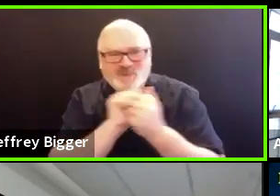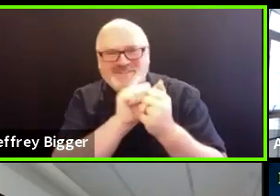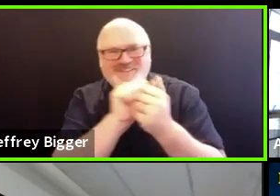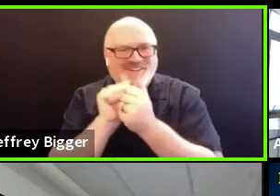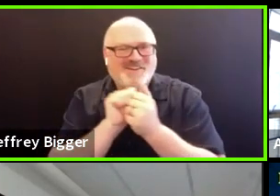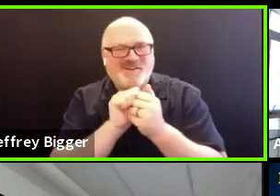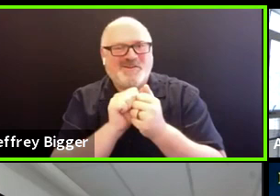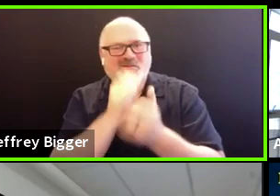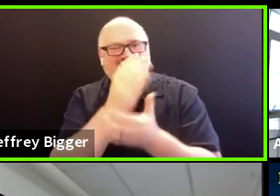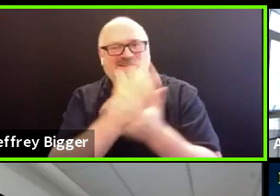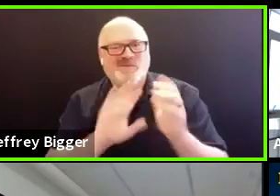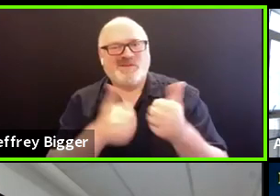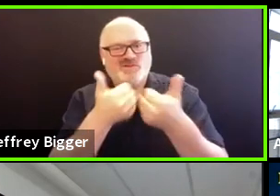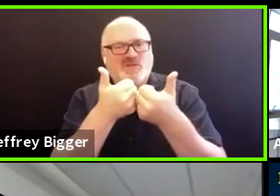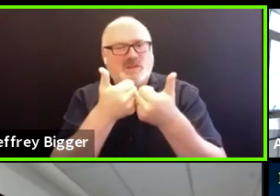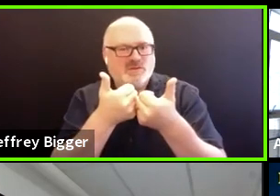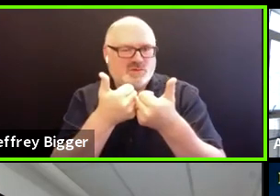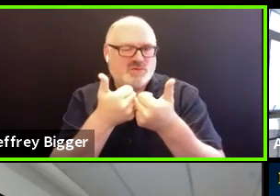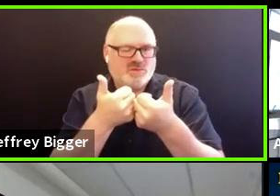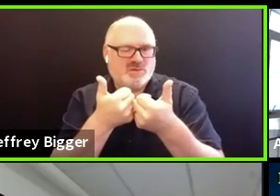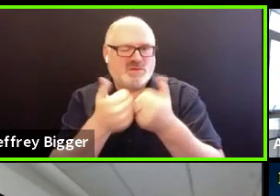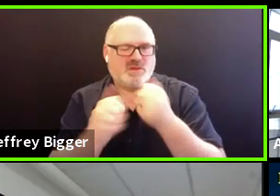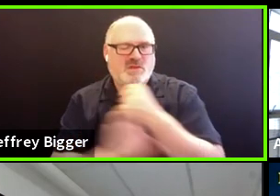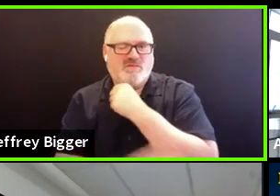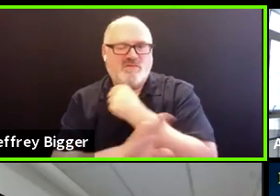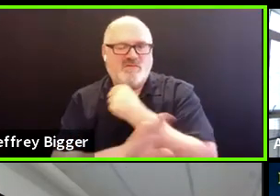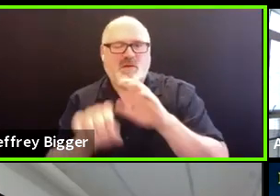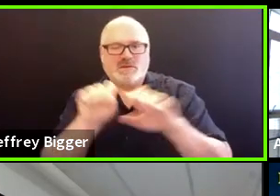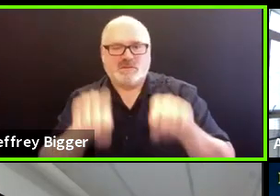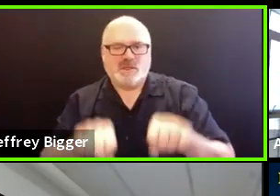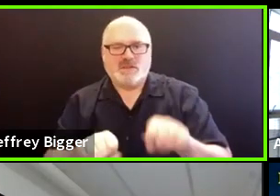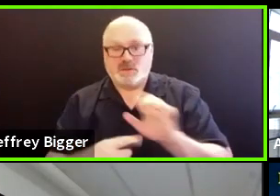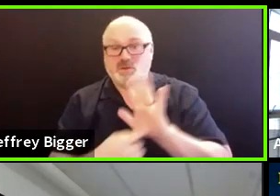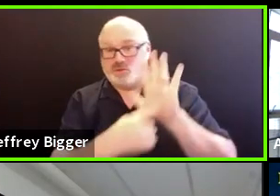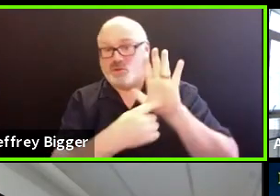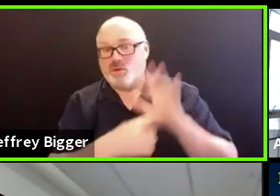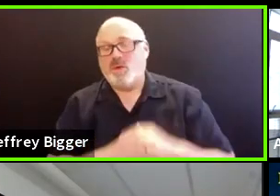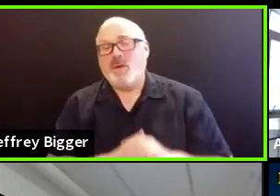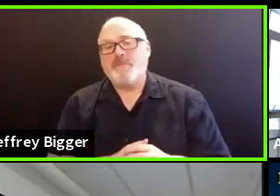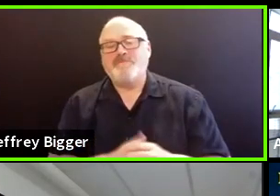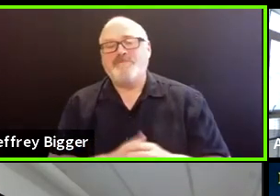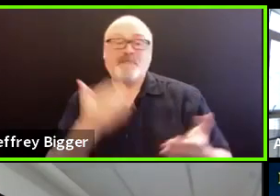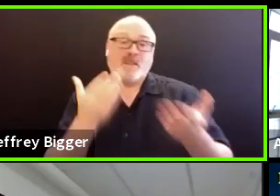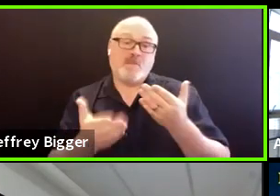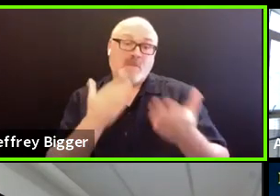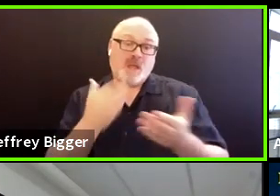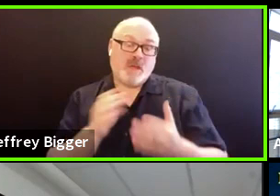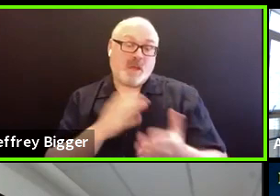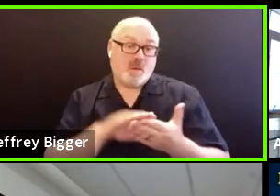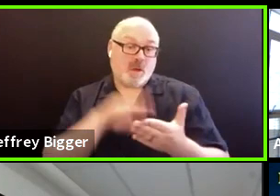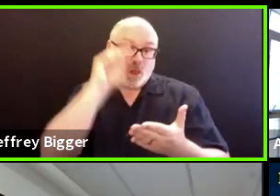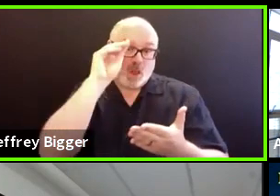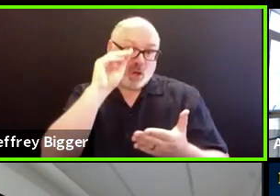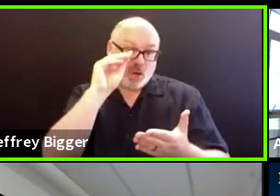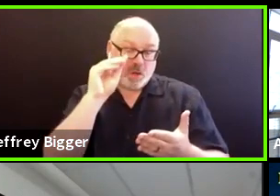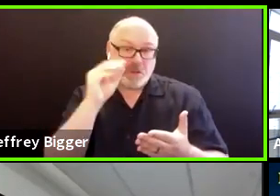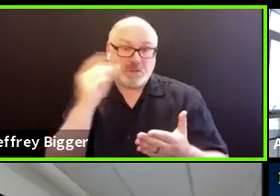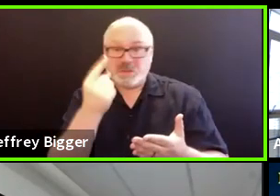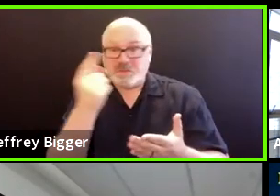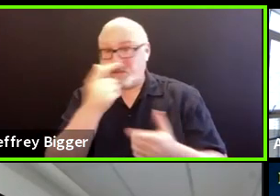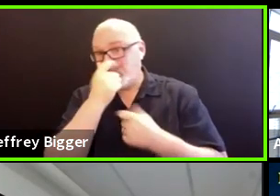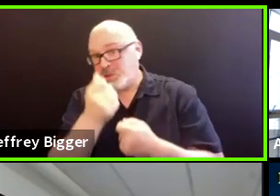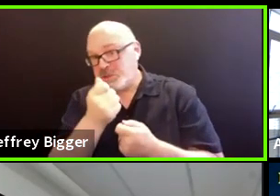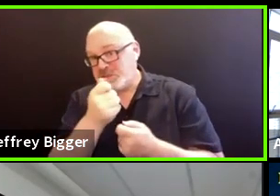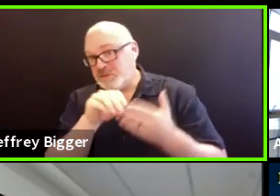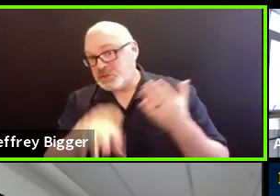the challenges that the fall semester is going to pose. Well, we may find things that are more interesting for